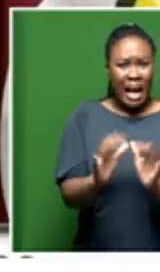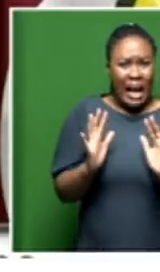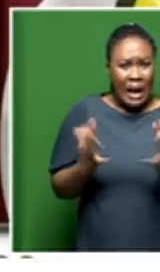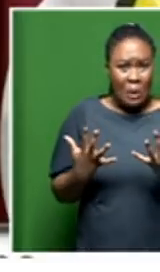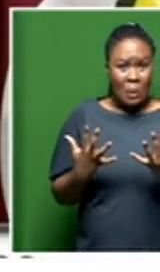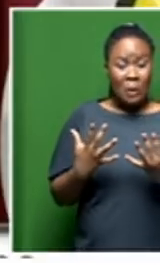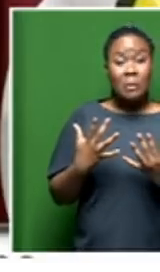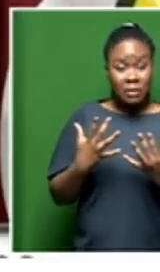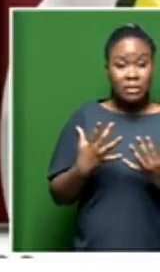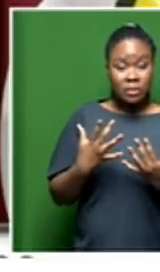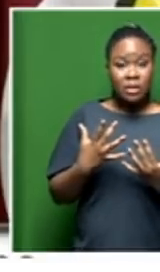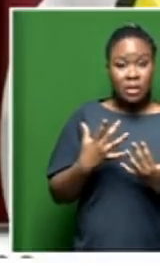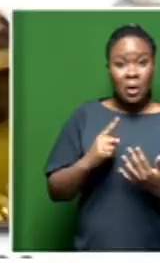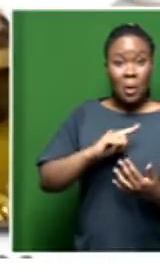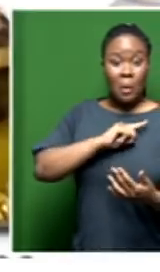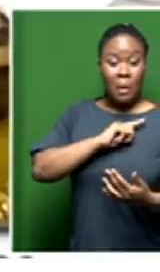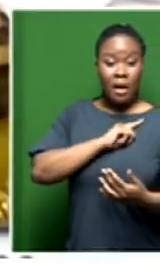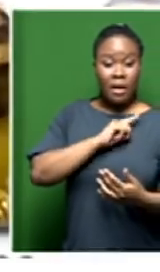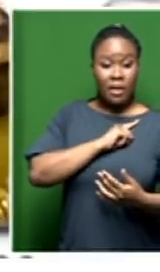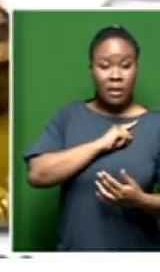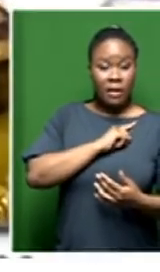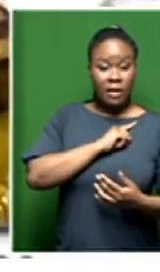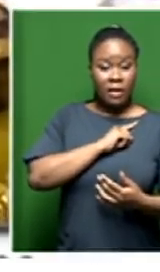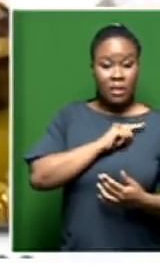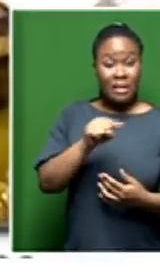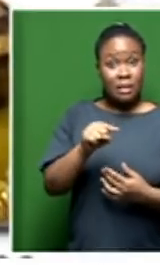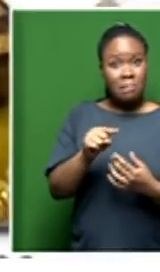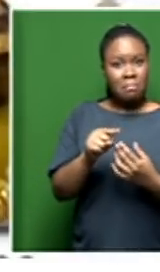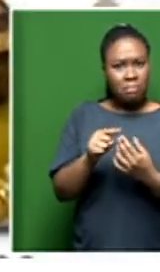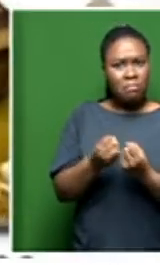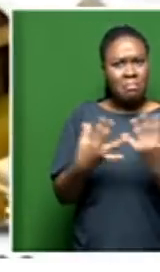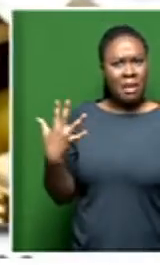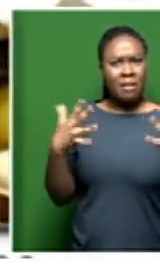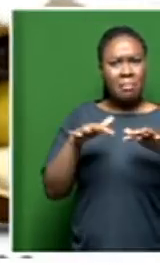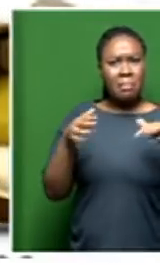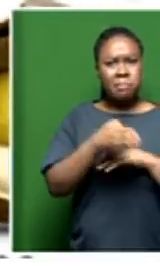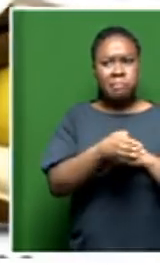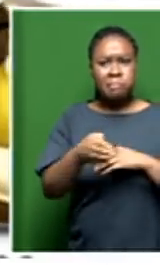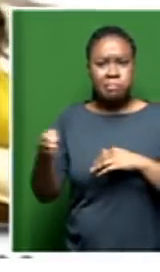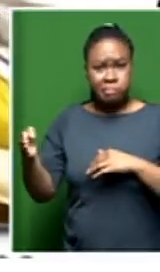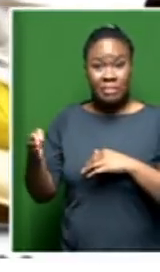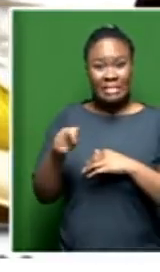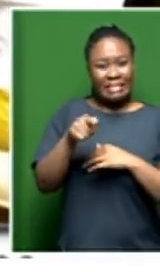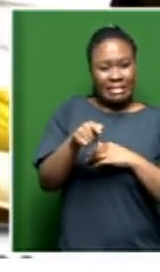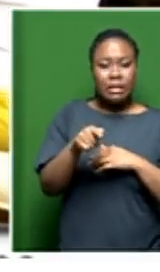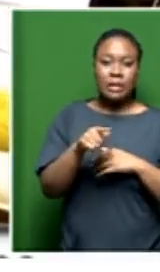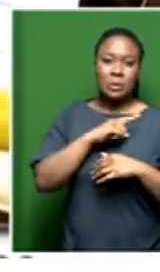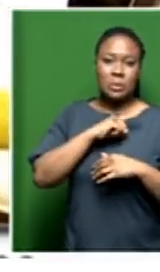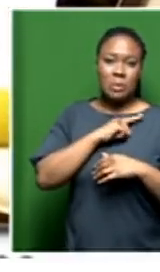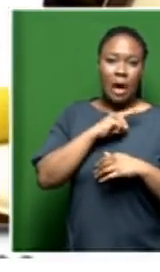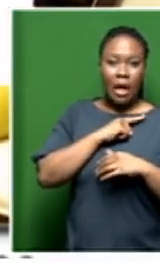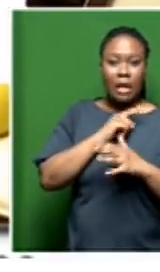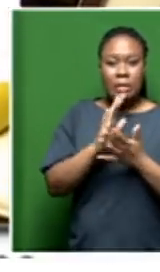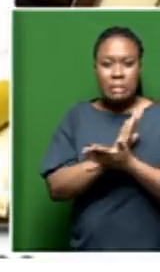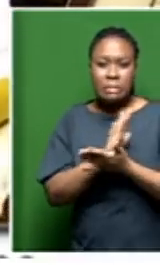is a backlog already, which is participating. And as well, in this case, we can look at the external influence and why